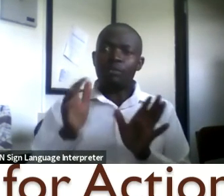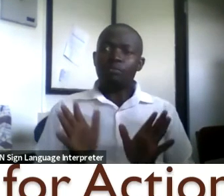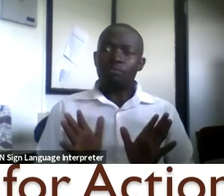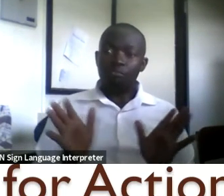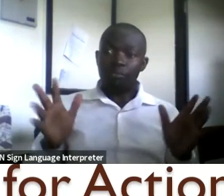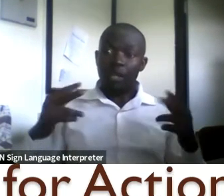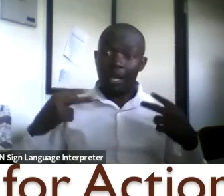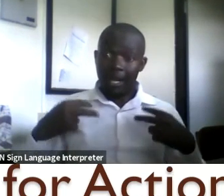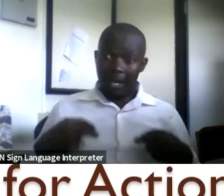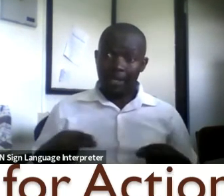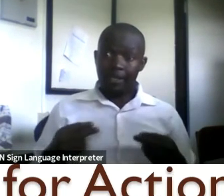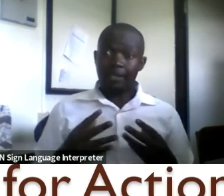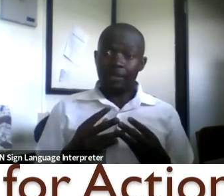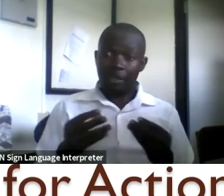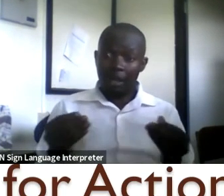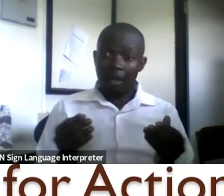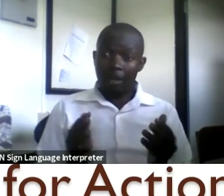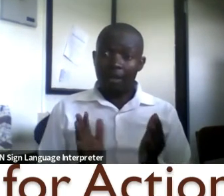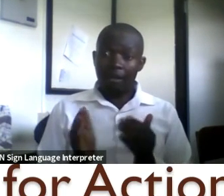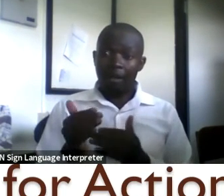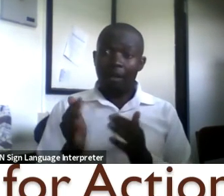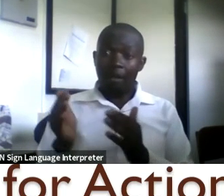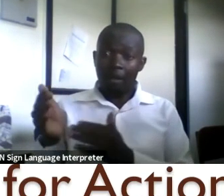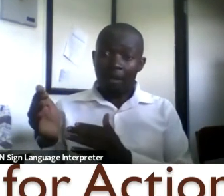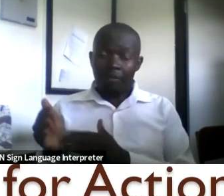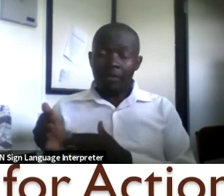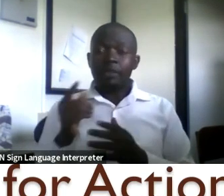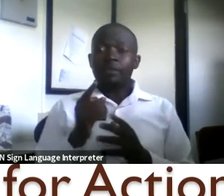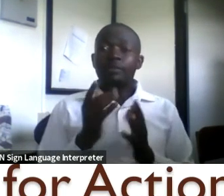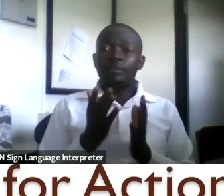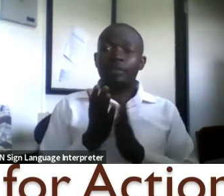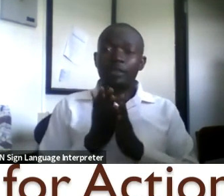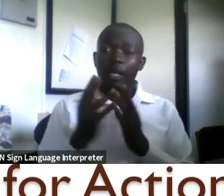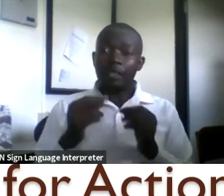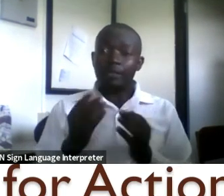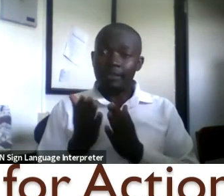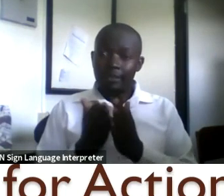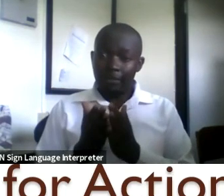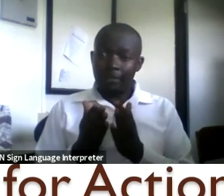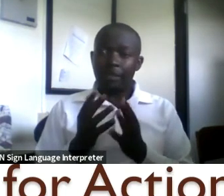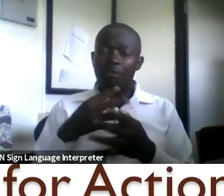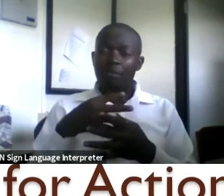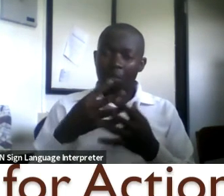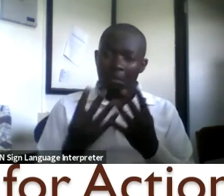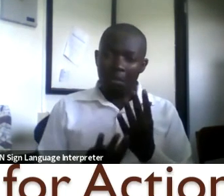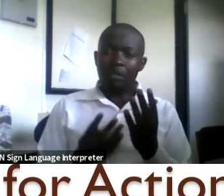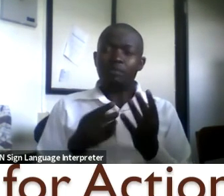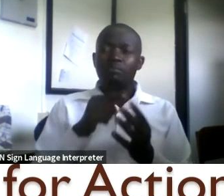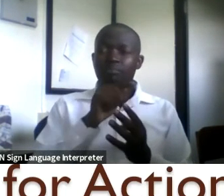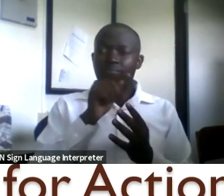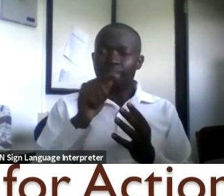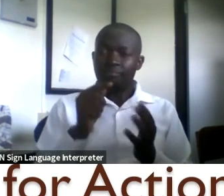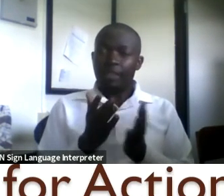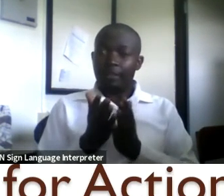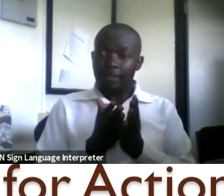coverage, comprehensive service delivery model, multidisciplinary rehabilitation workforce,